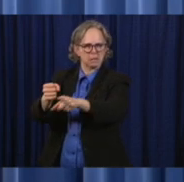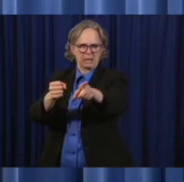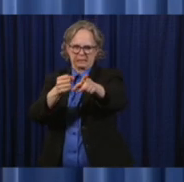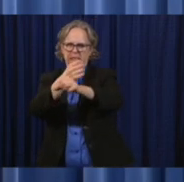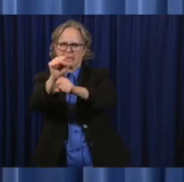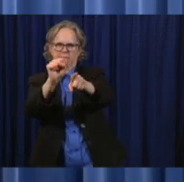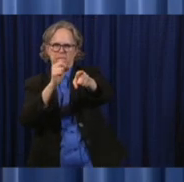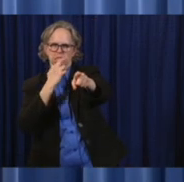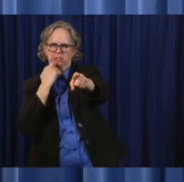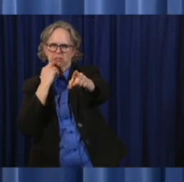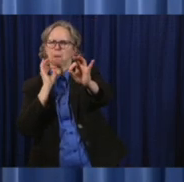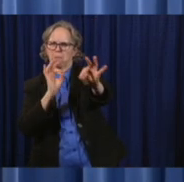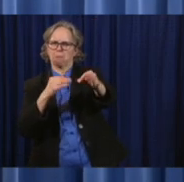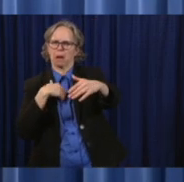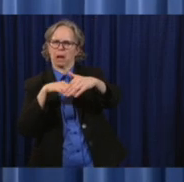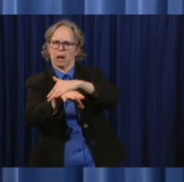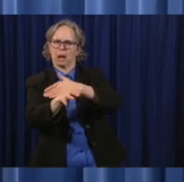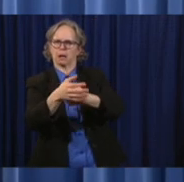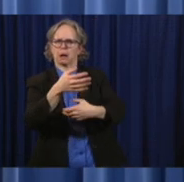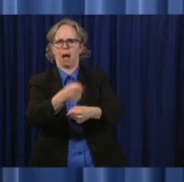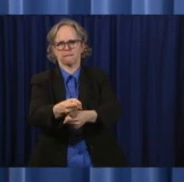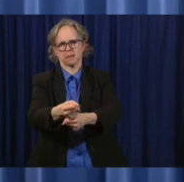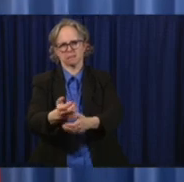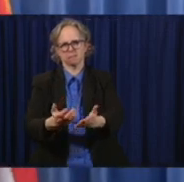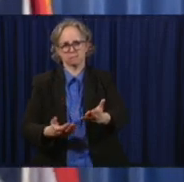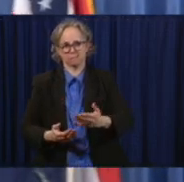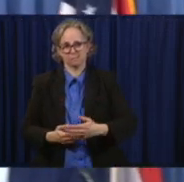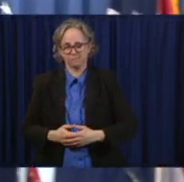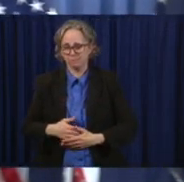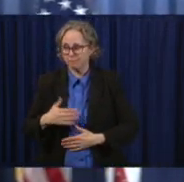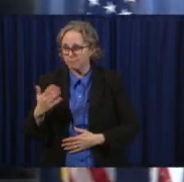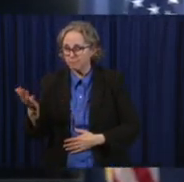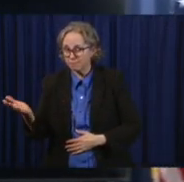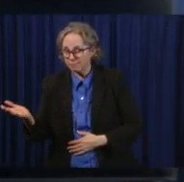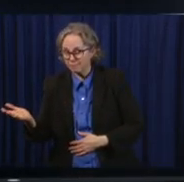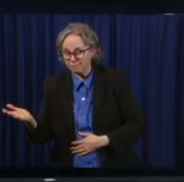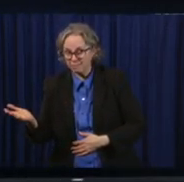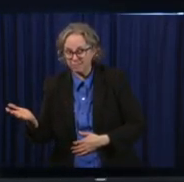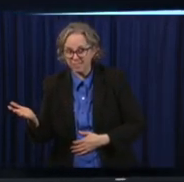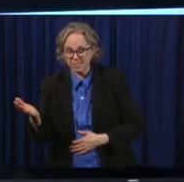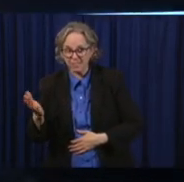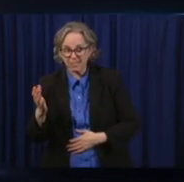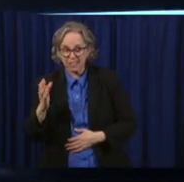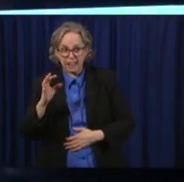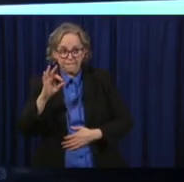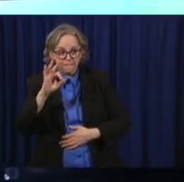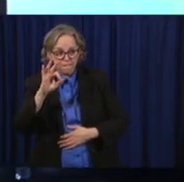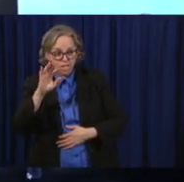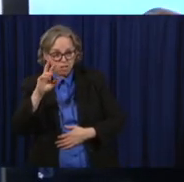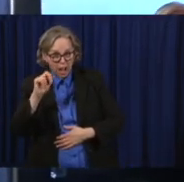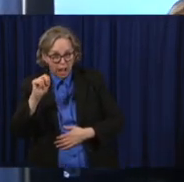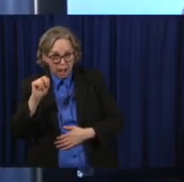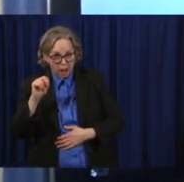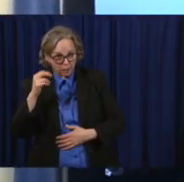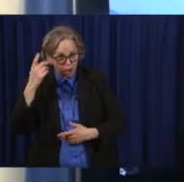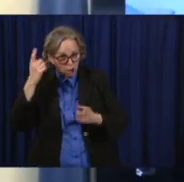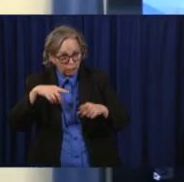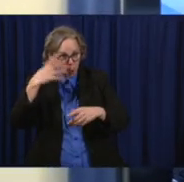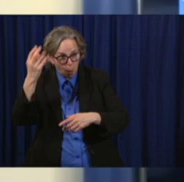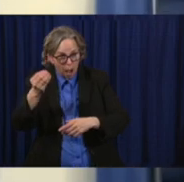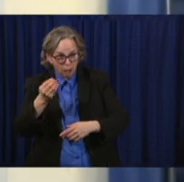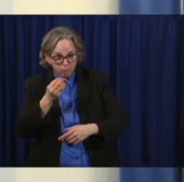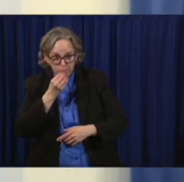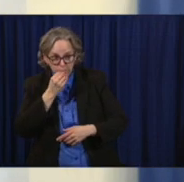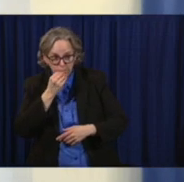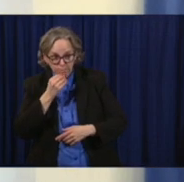circumstance. Governor Fran, say yes to going out to a restaurant? There should not be